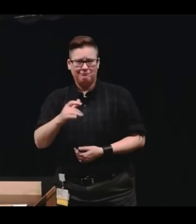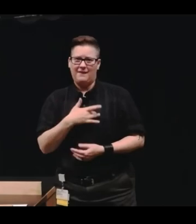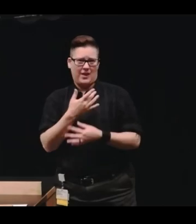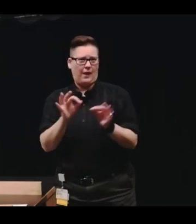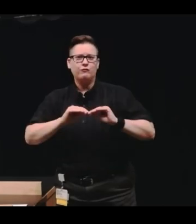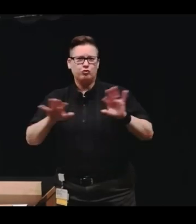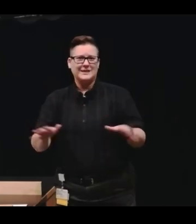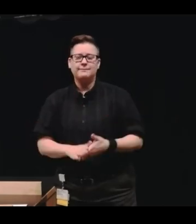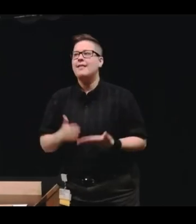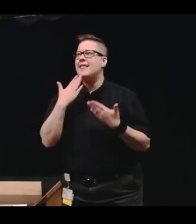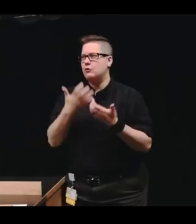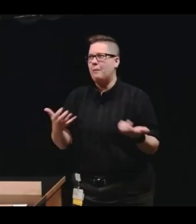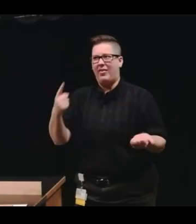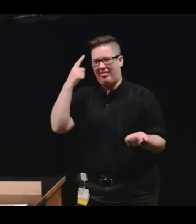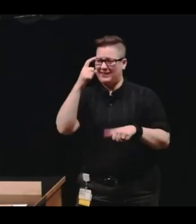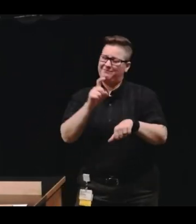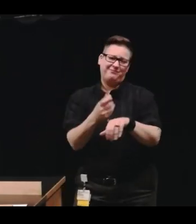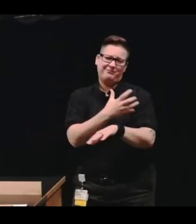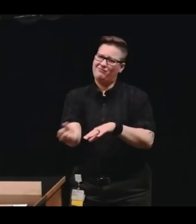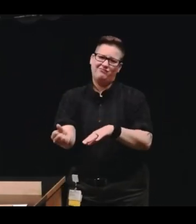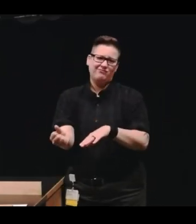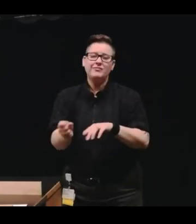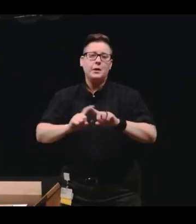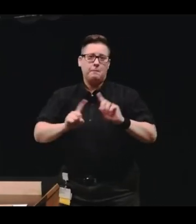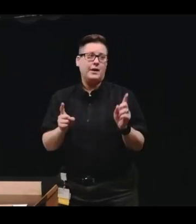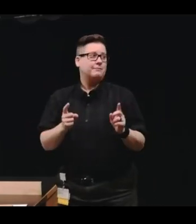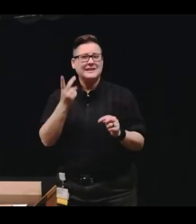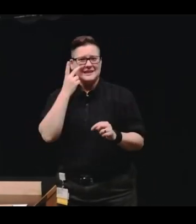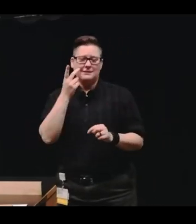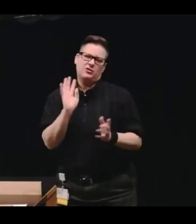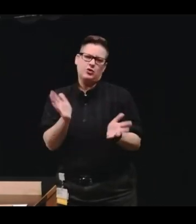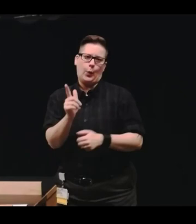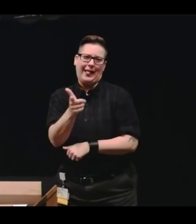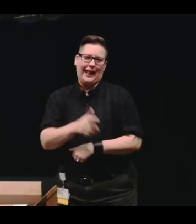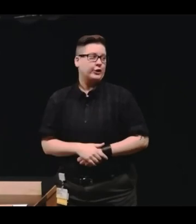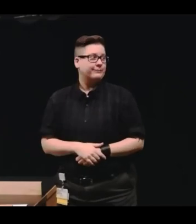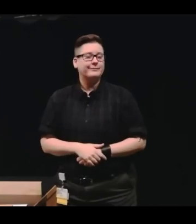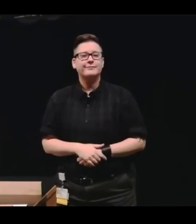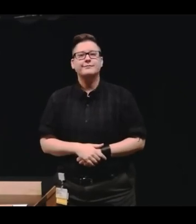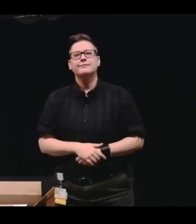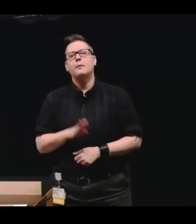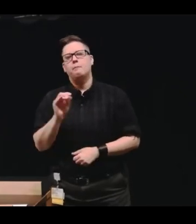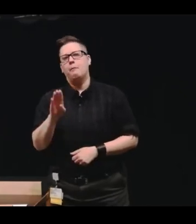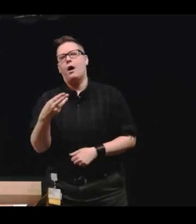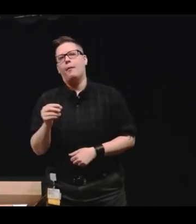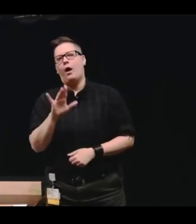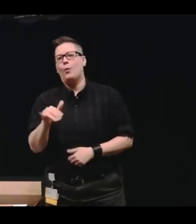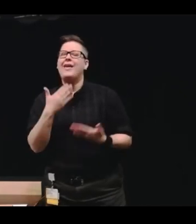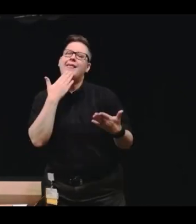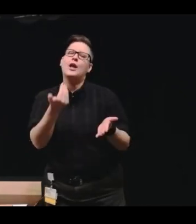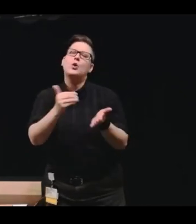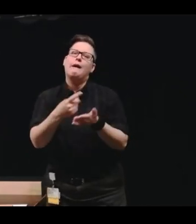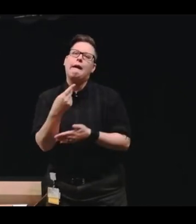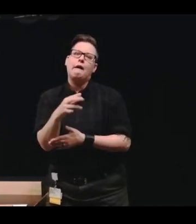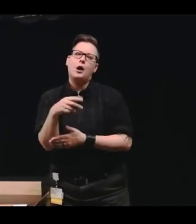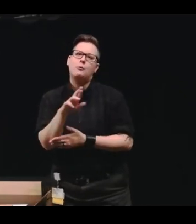distribute. Thanks so much. I think we're running out of time, but we'll be offline. Yes, we just all want to thank you so much, Dr. Perez.